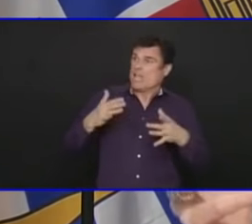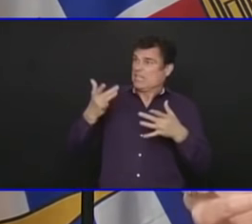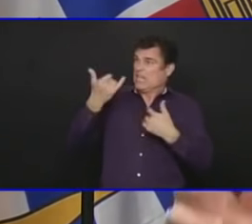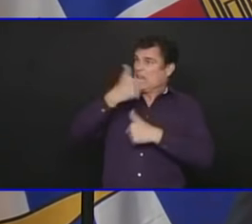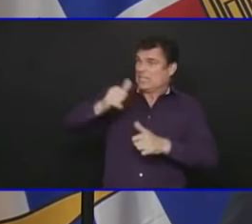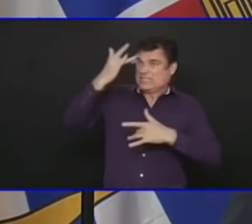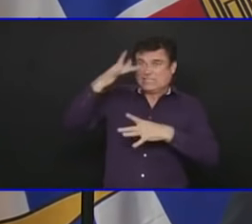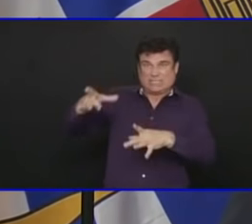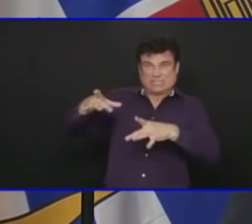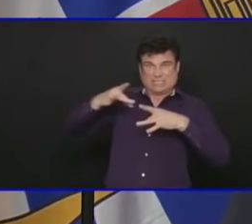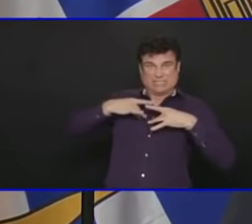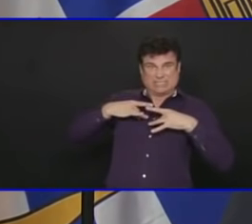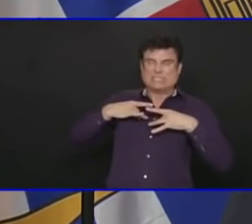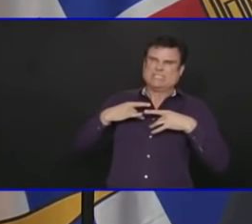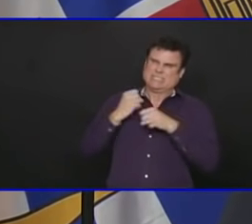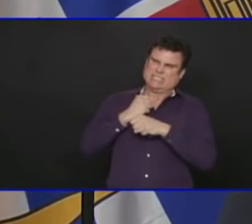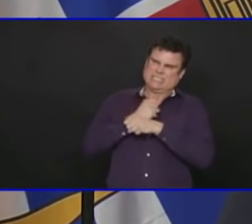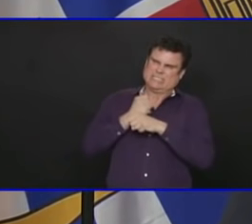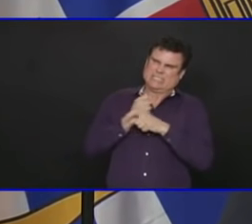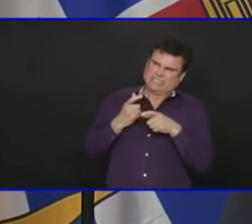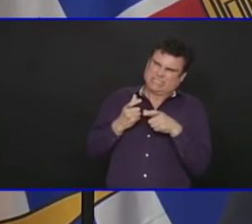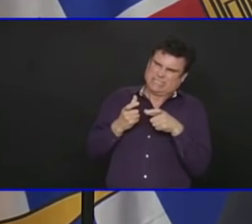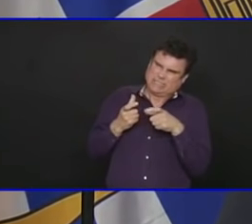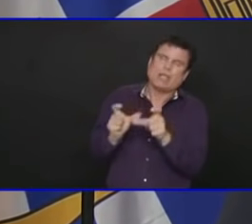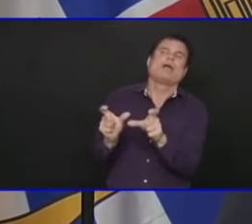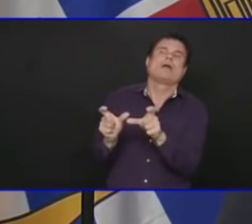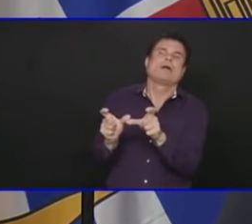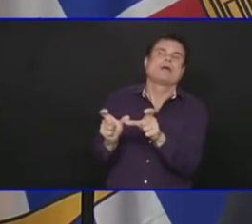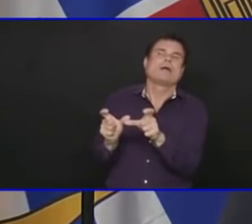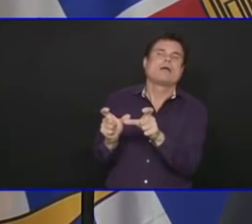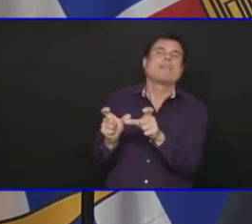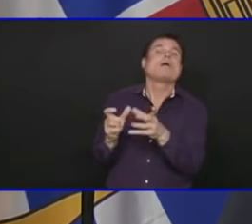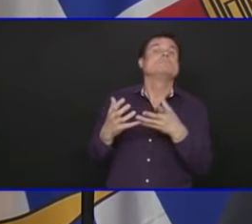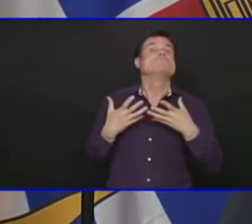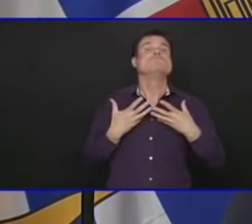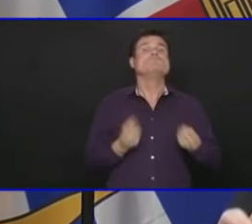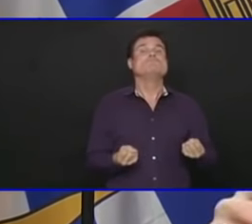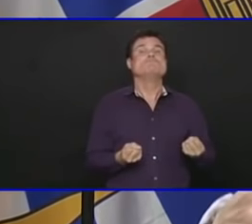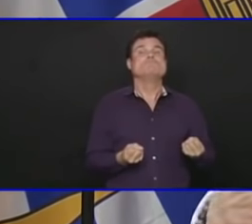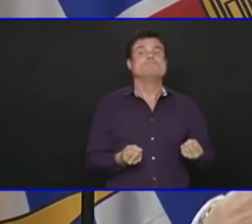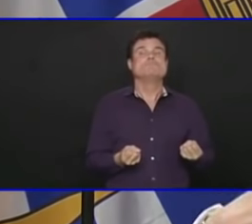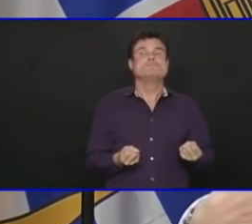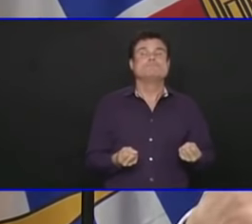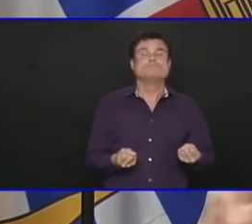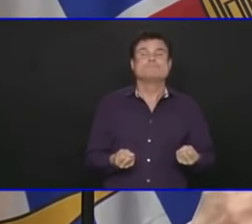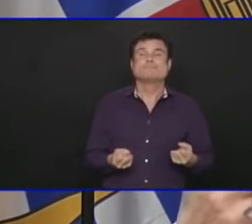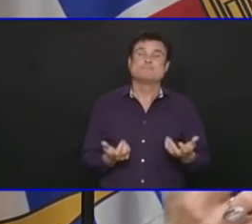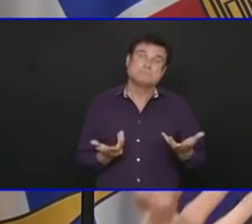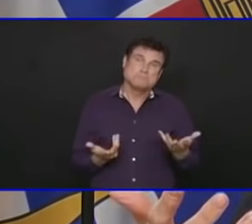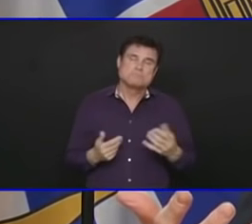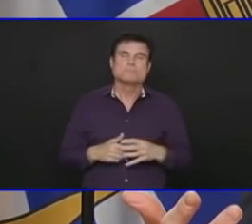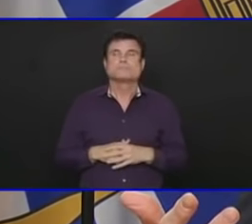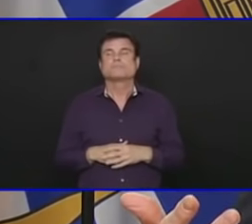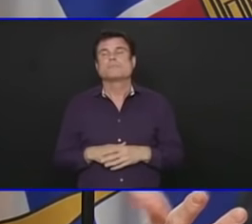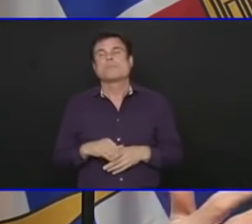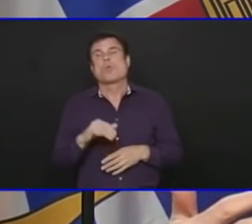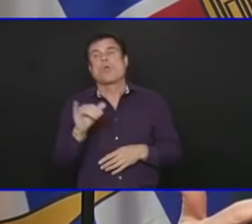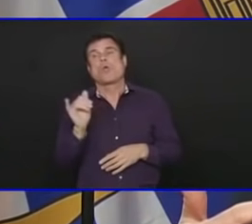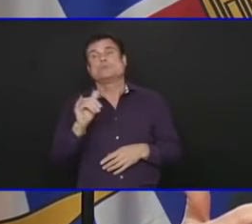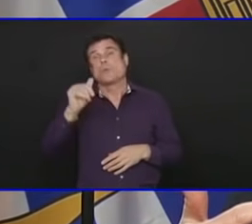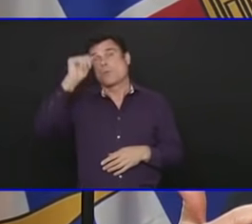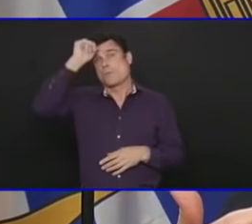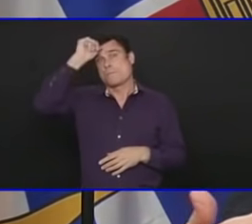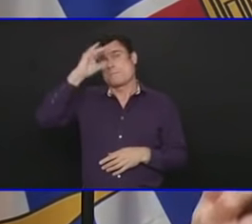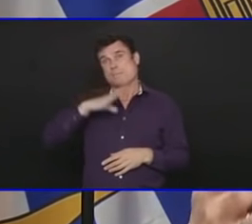that's theoretical as well. So it's a lot of really interesting physiological things that we don't